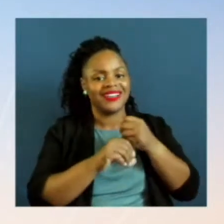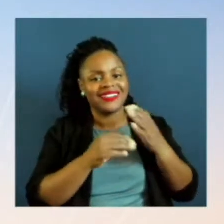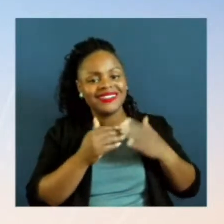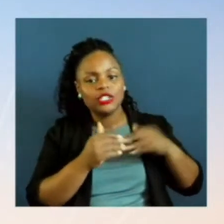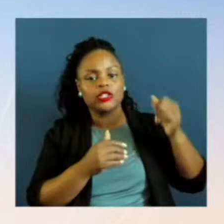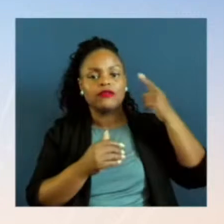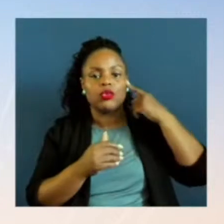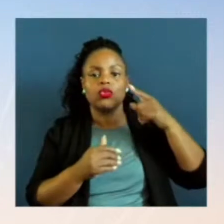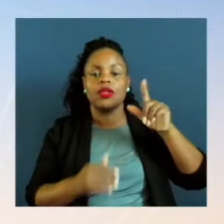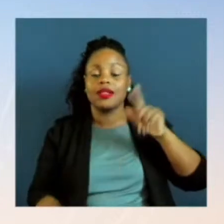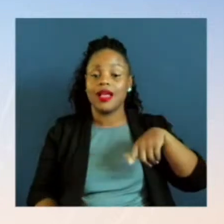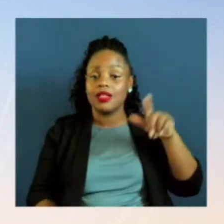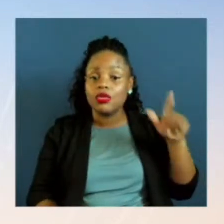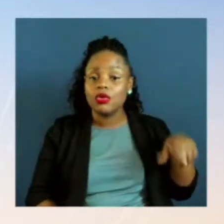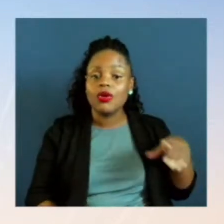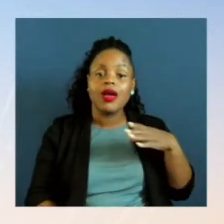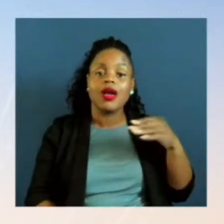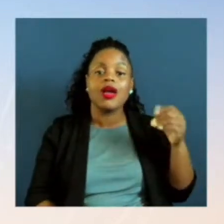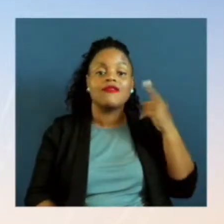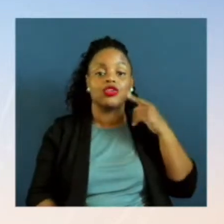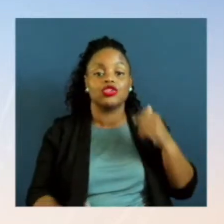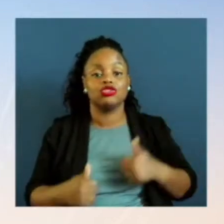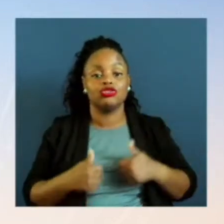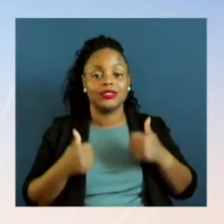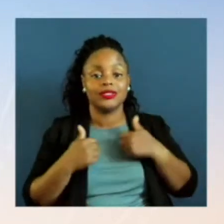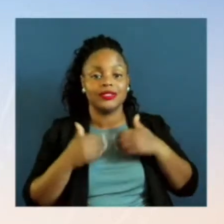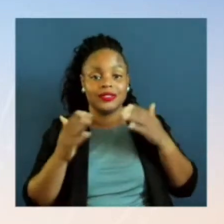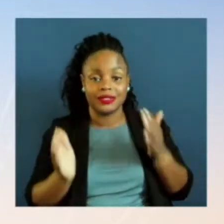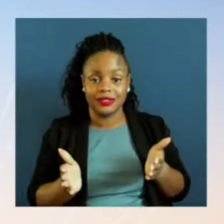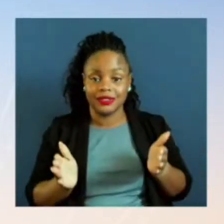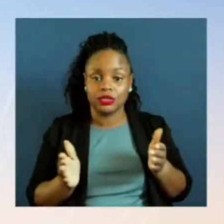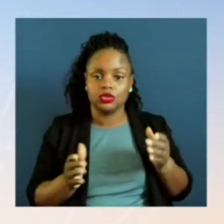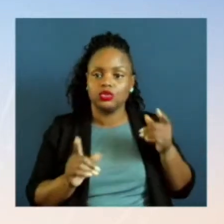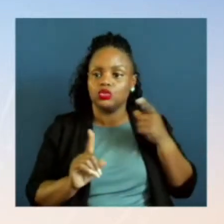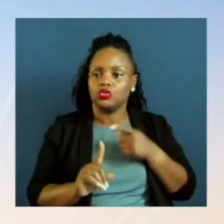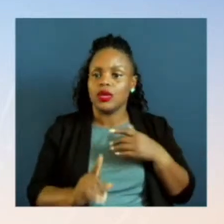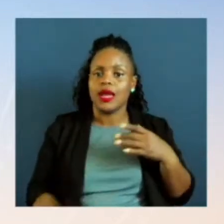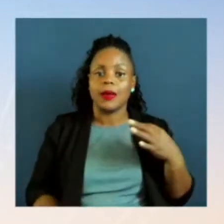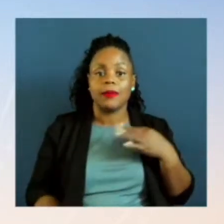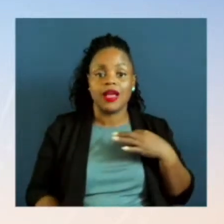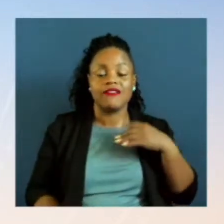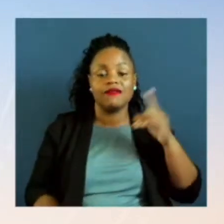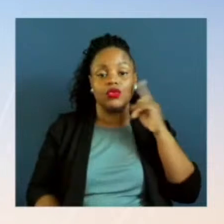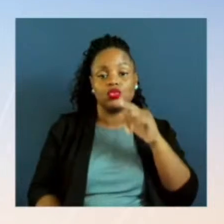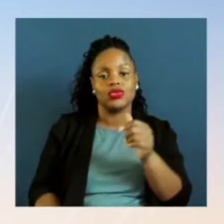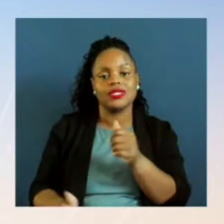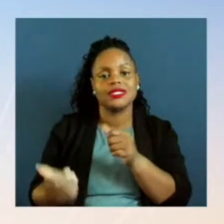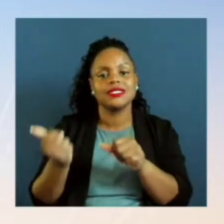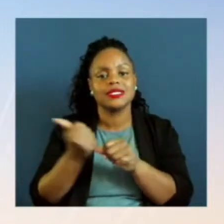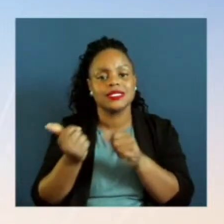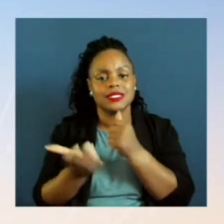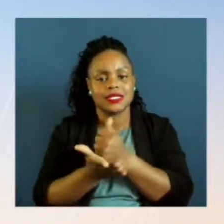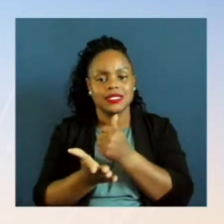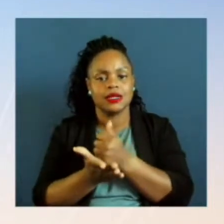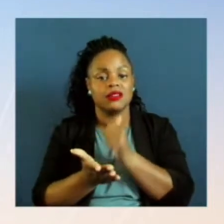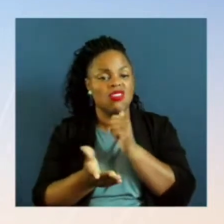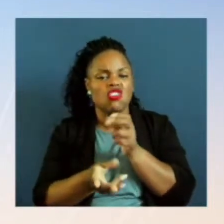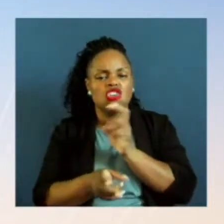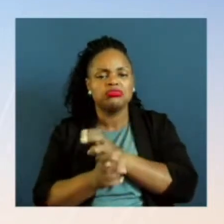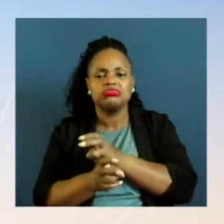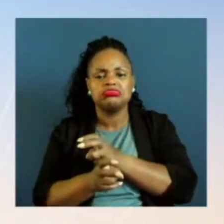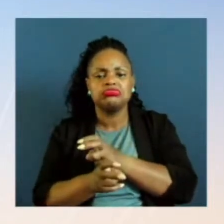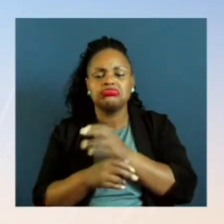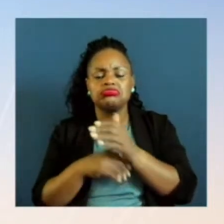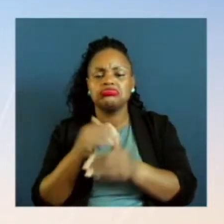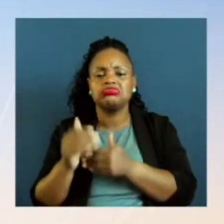this assistance, and ensuring that that is not an incredibly difficult process. We've also worked with